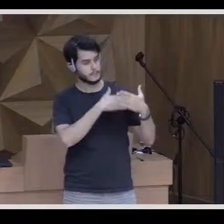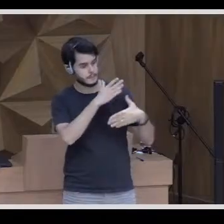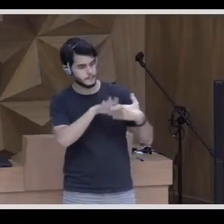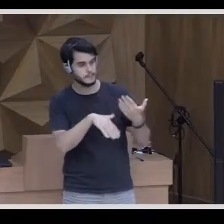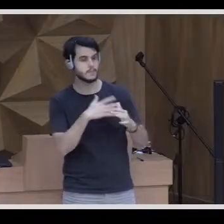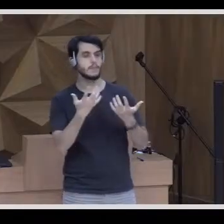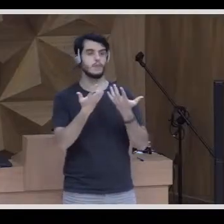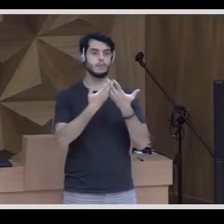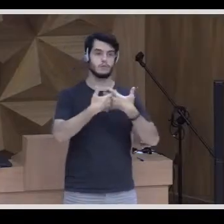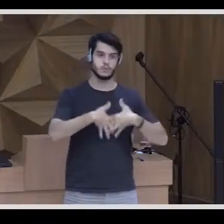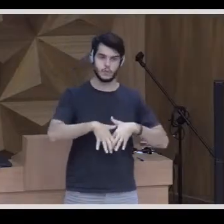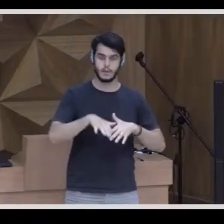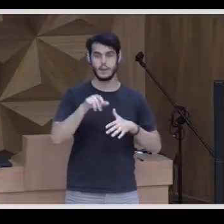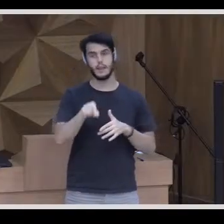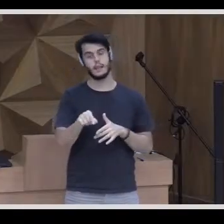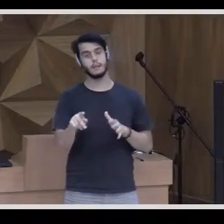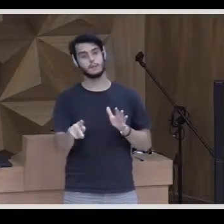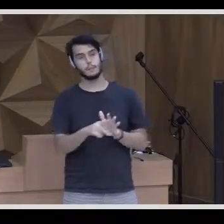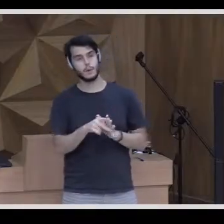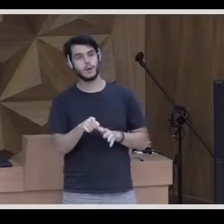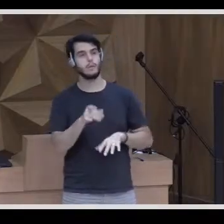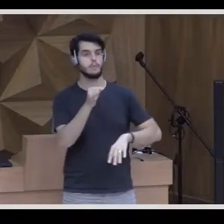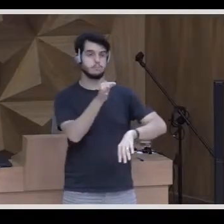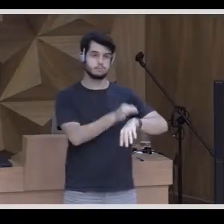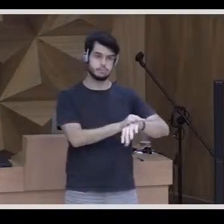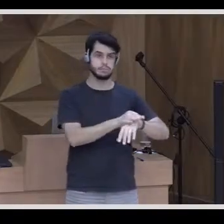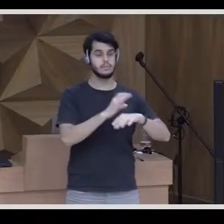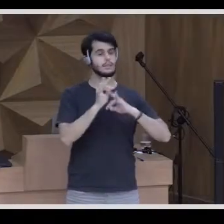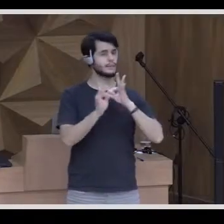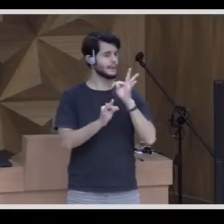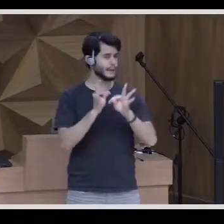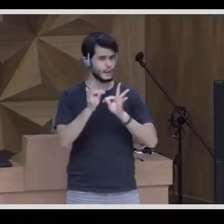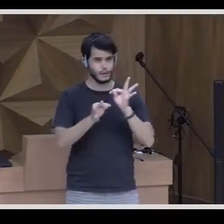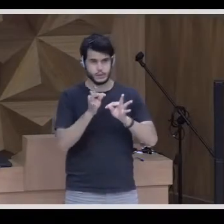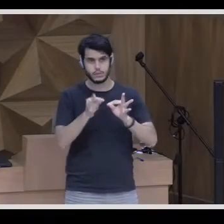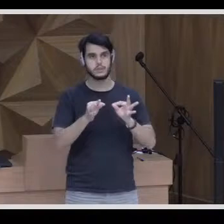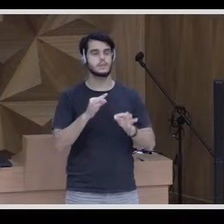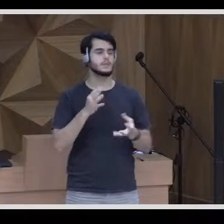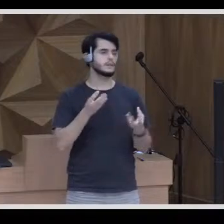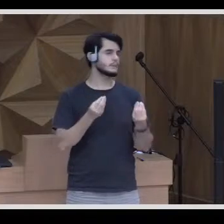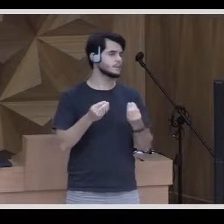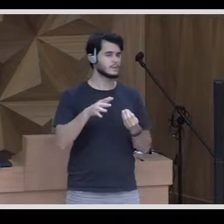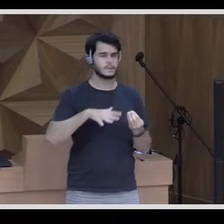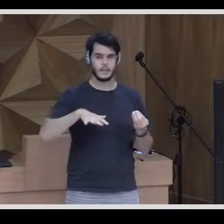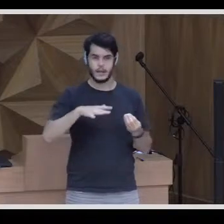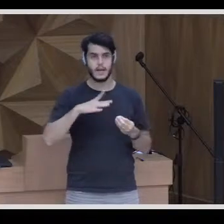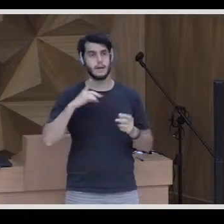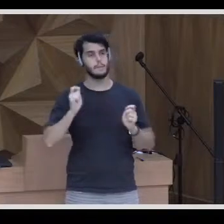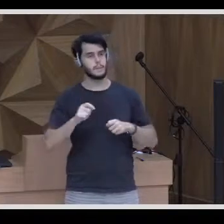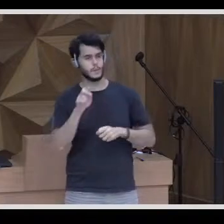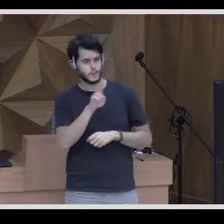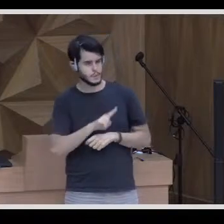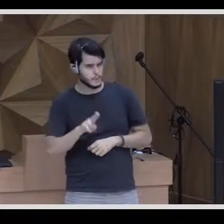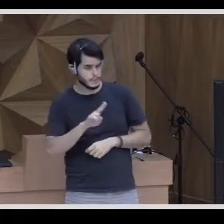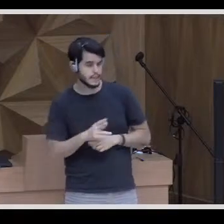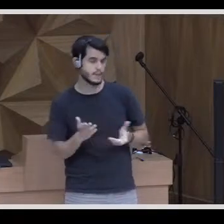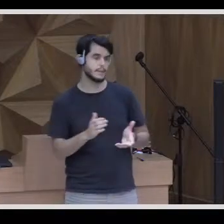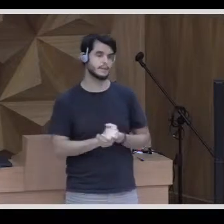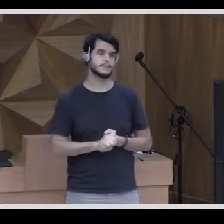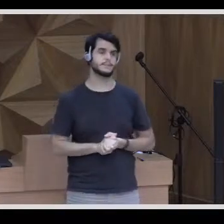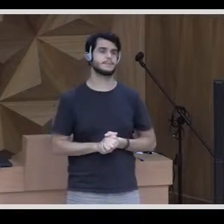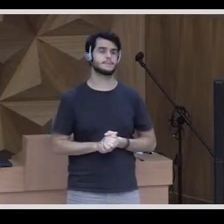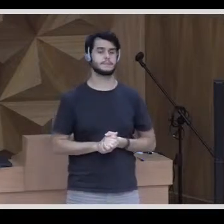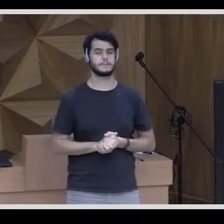The market was absolutely flooded with wearable, starting with step counters and activity trackers, and